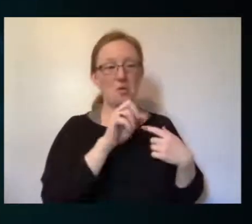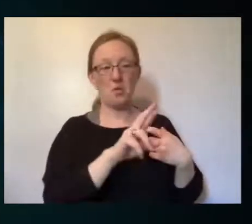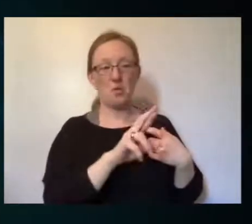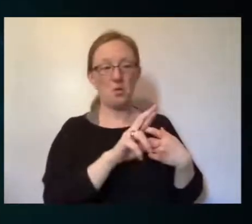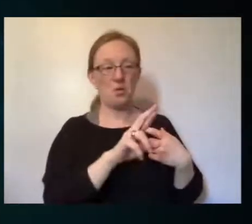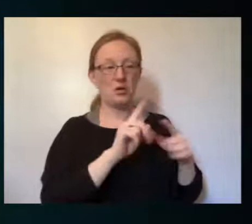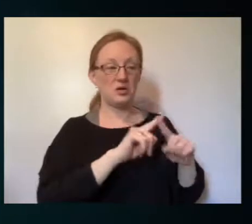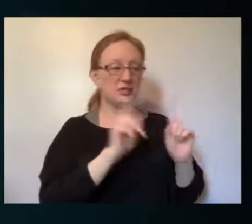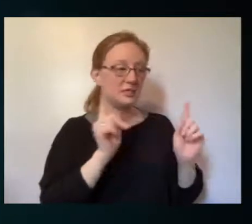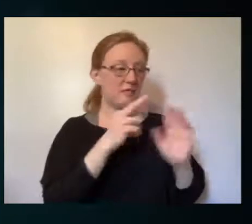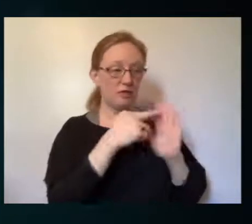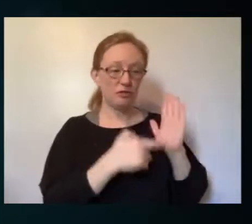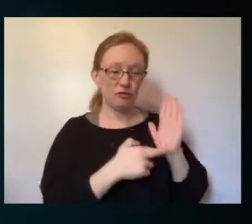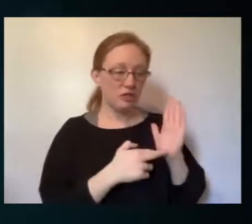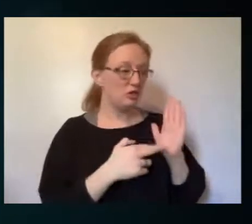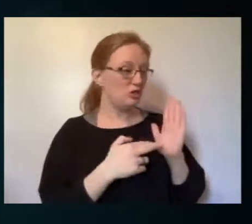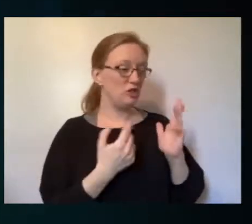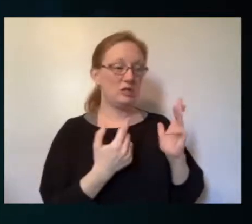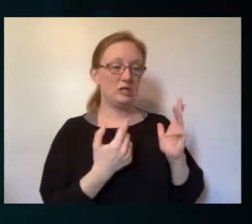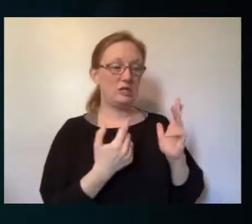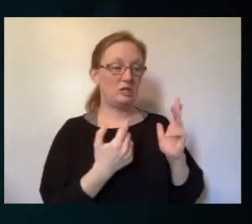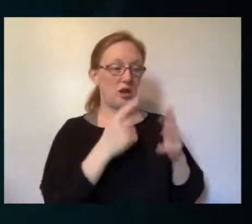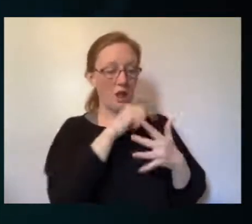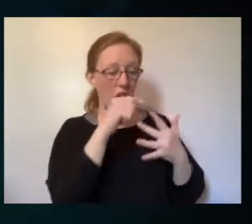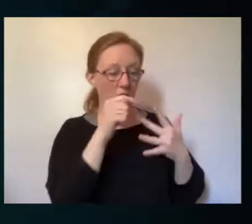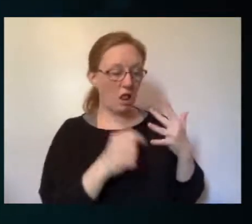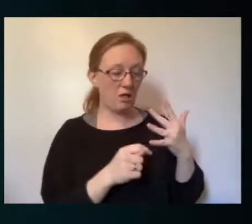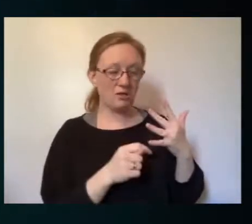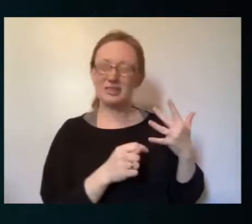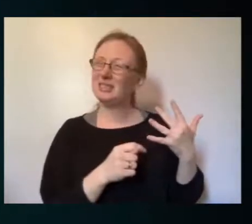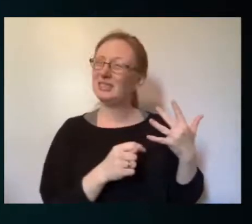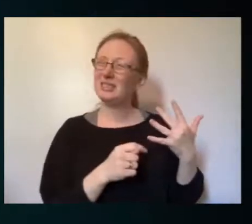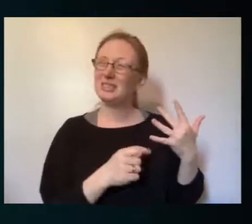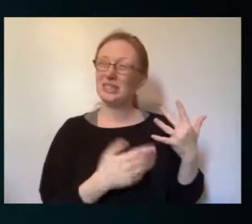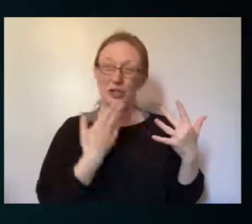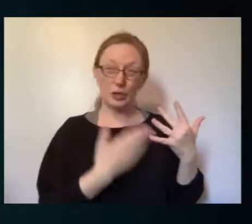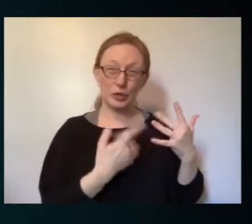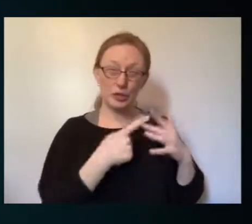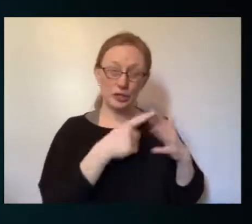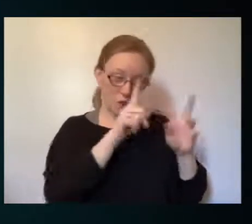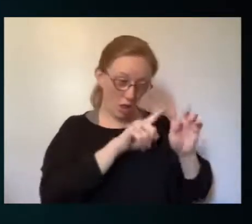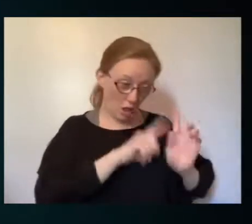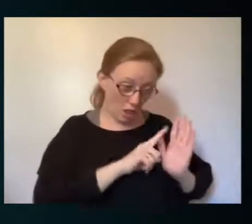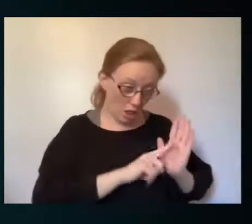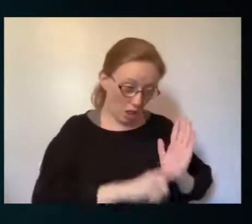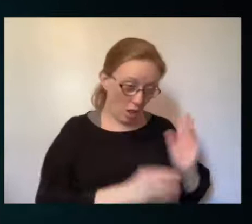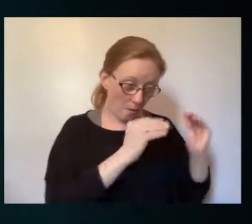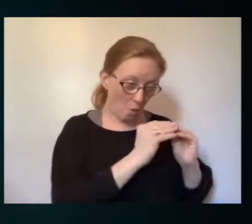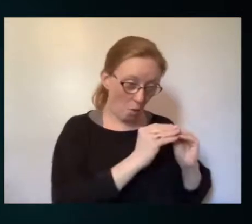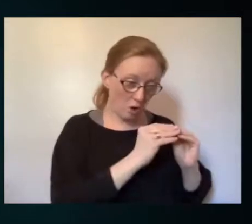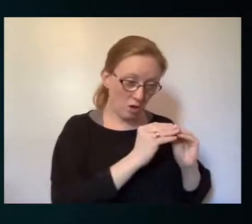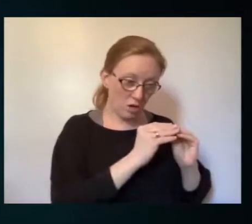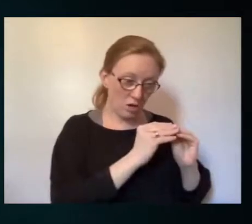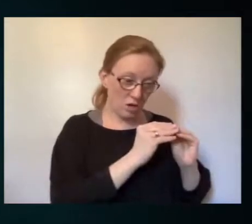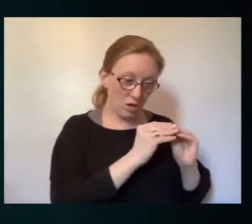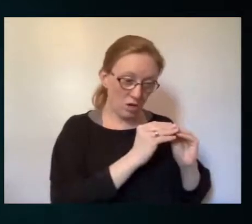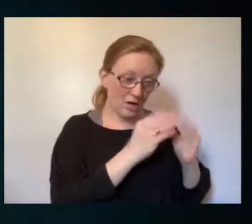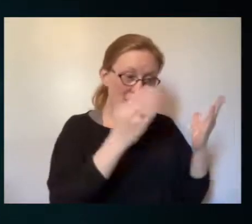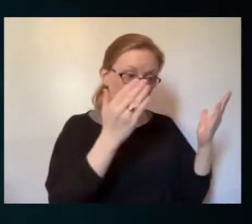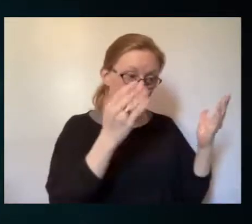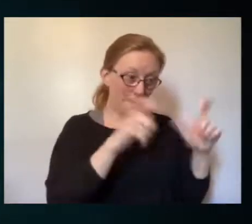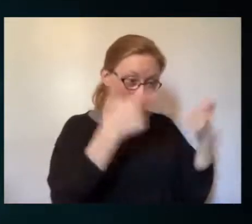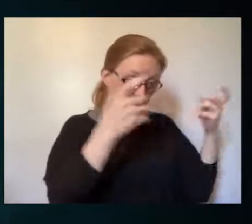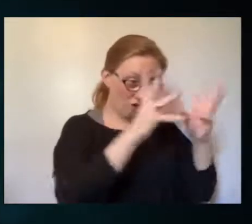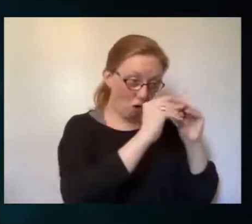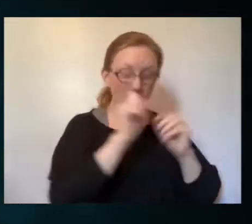or different sort of registration models, are really good models to explore in some of the smaller conferences where the risks